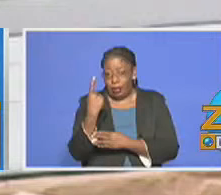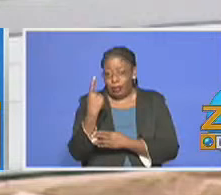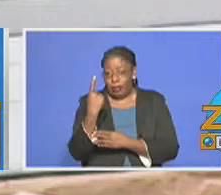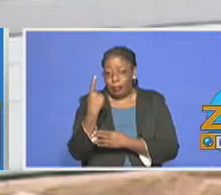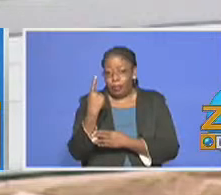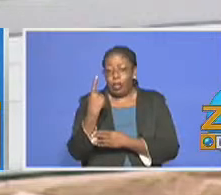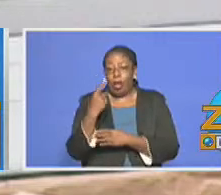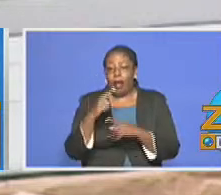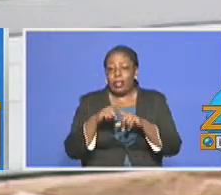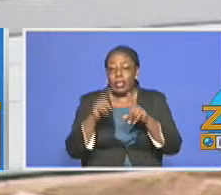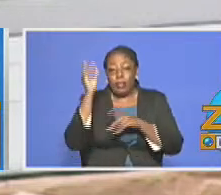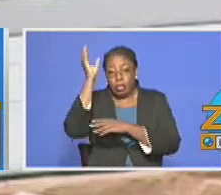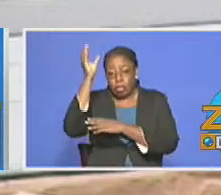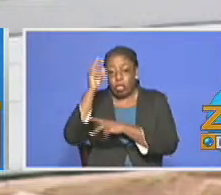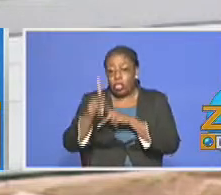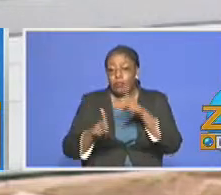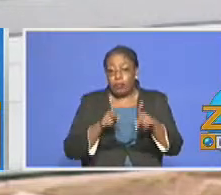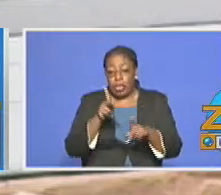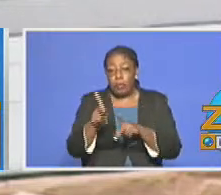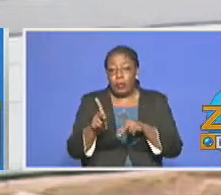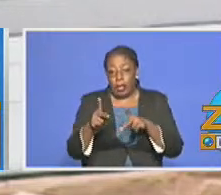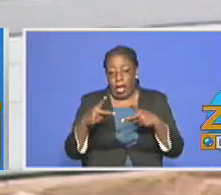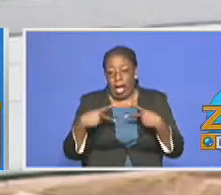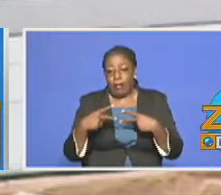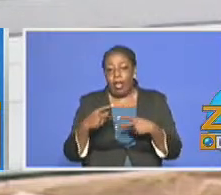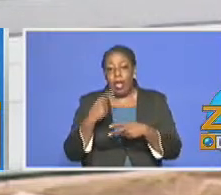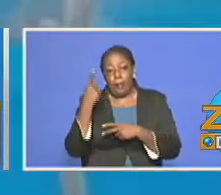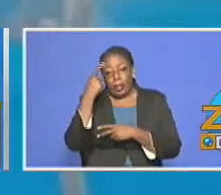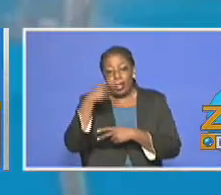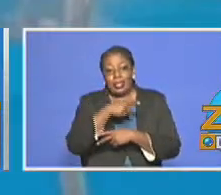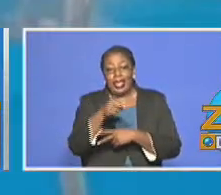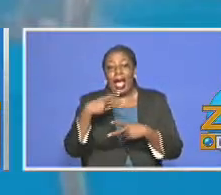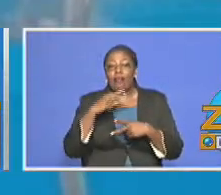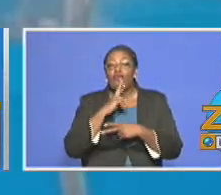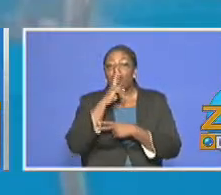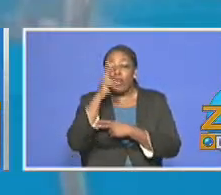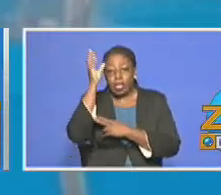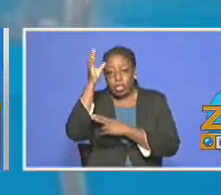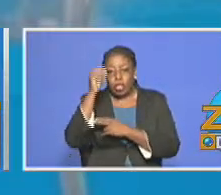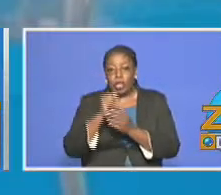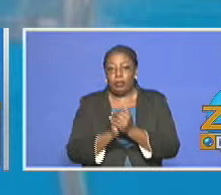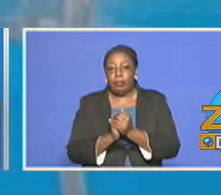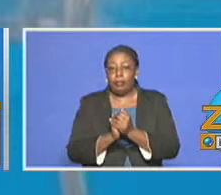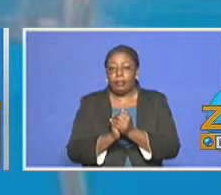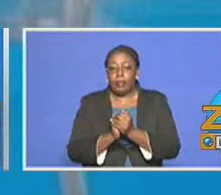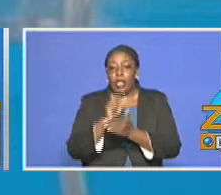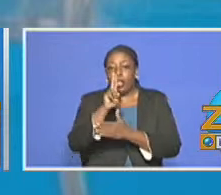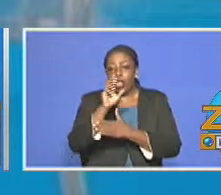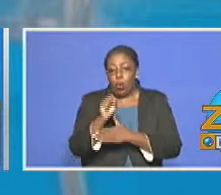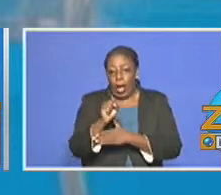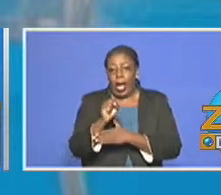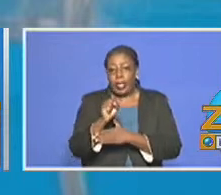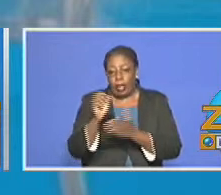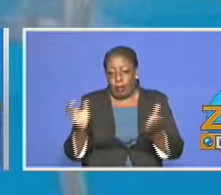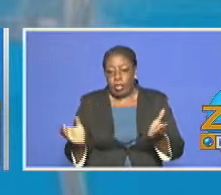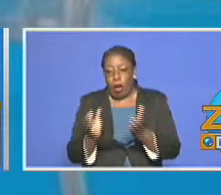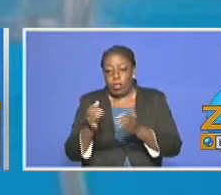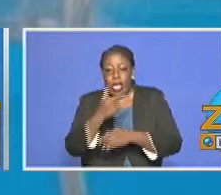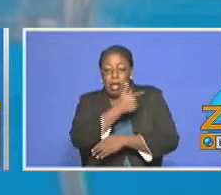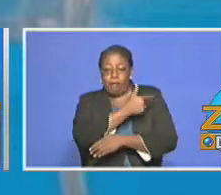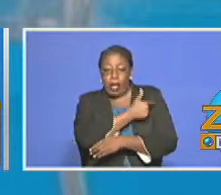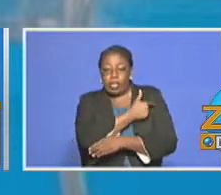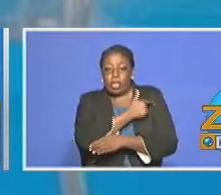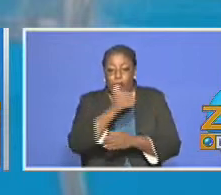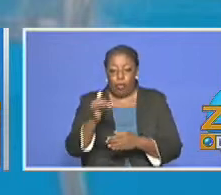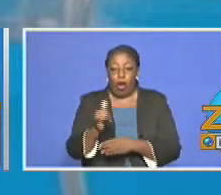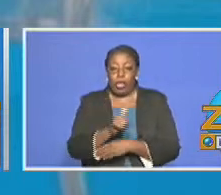various concerns that people have, because they have real concerns. And while the U.S. is pushing vaccinations for youngsters, Sands says he